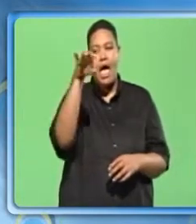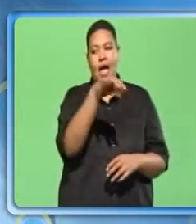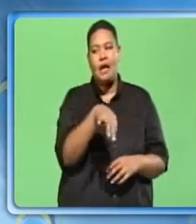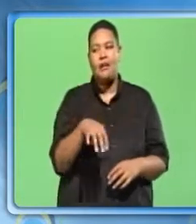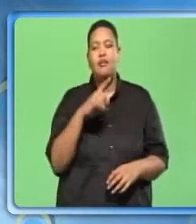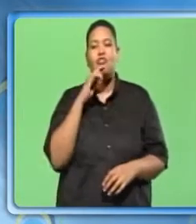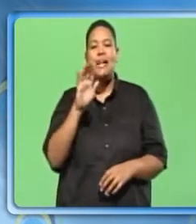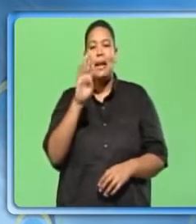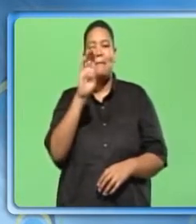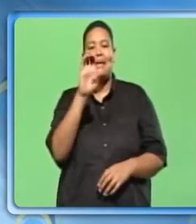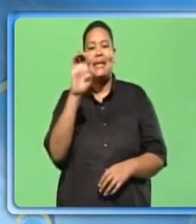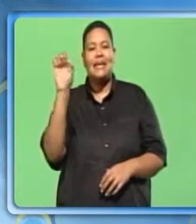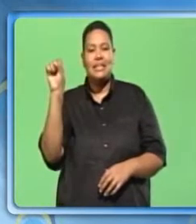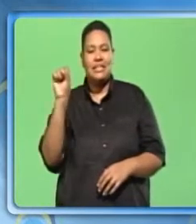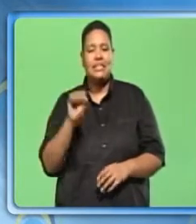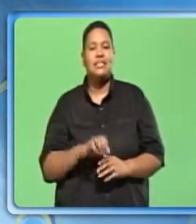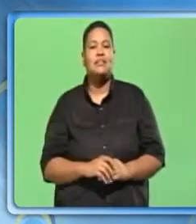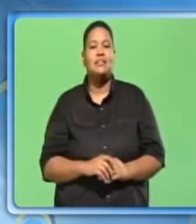bees,